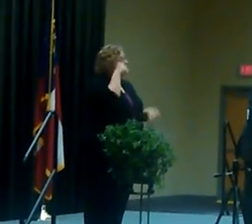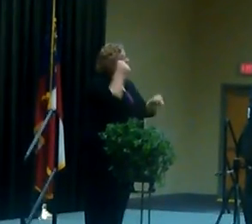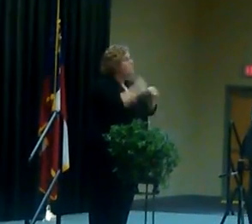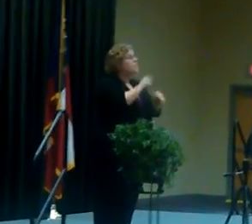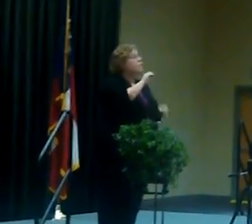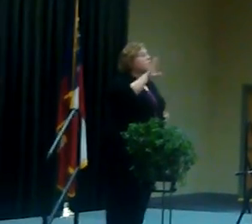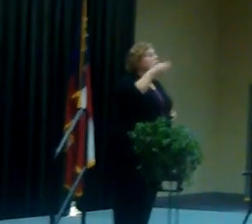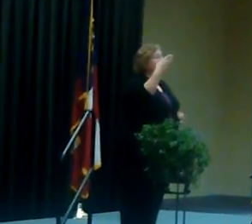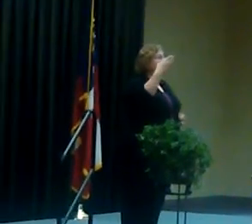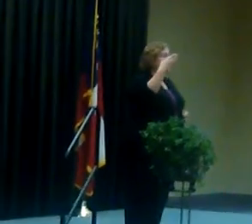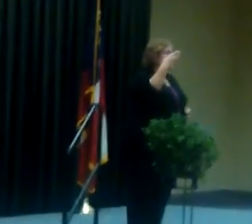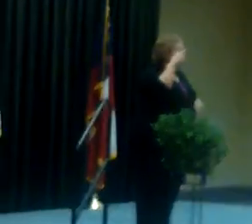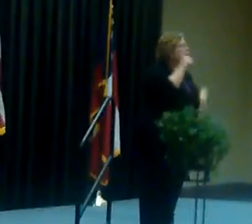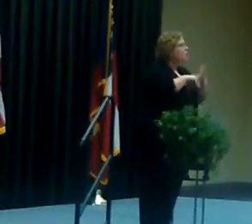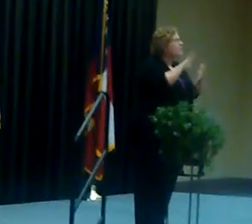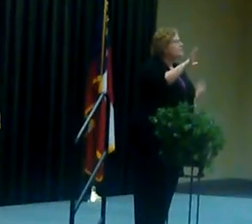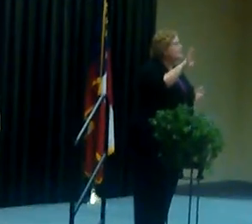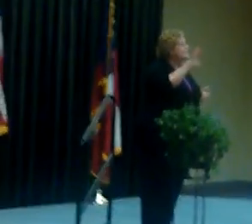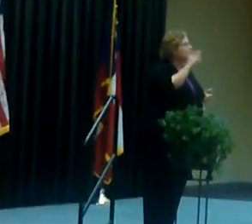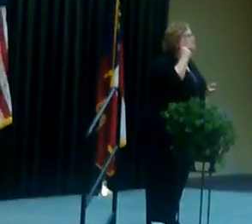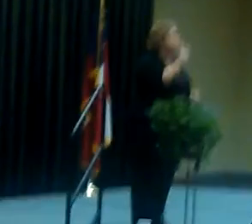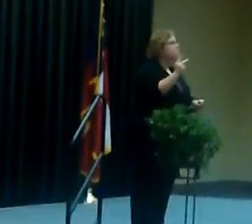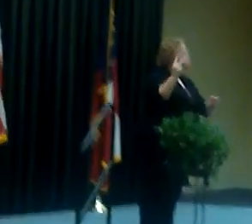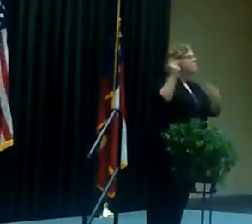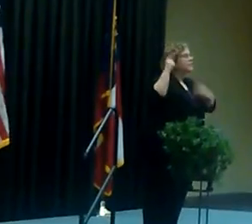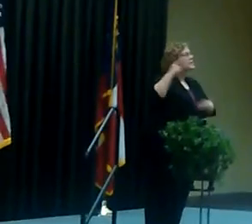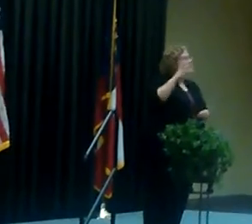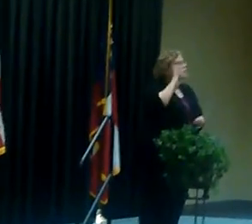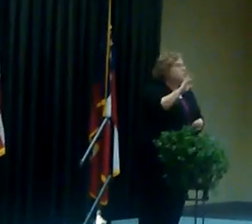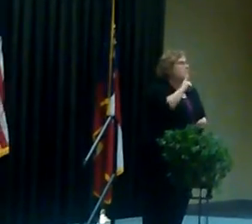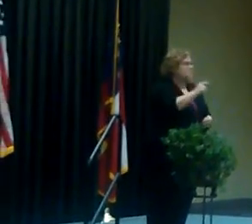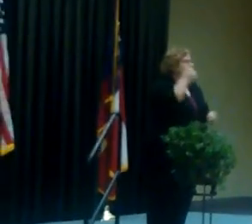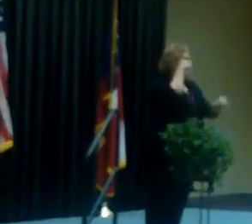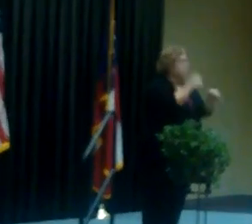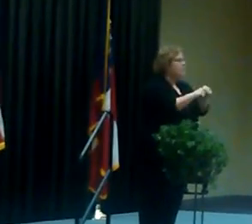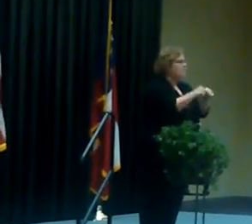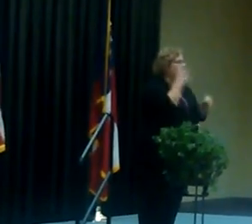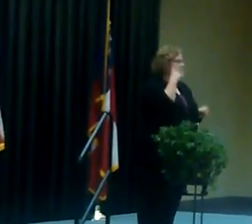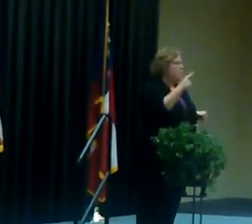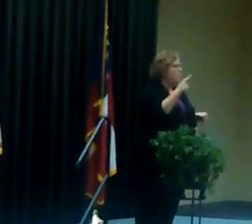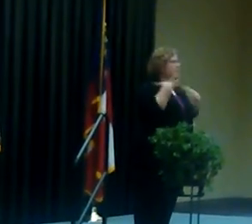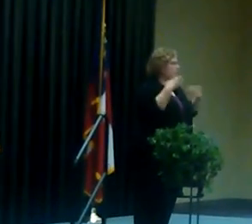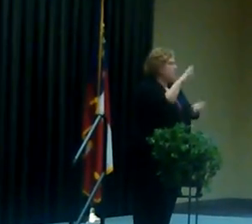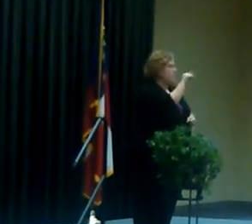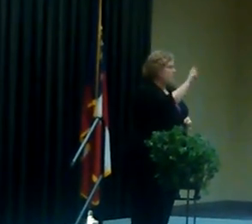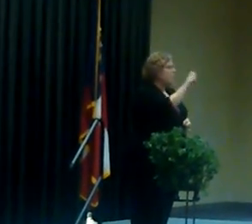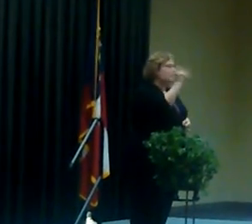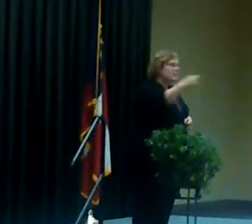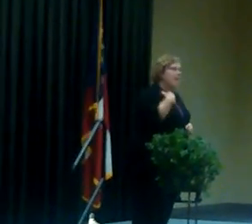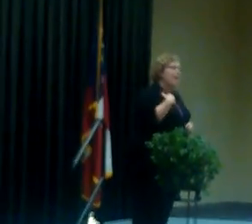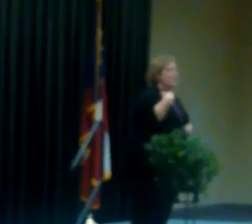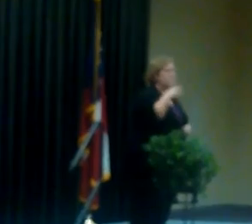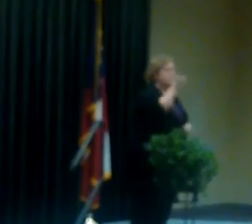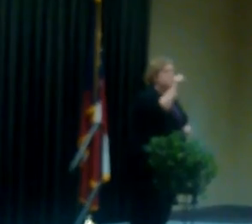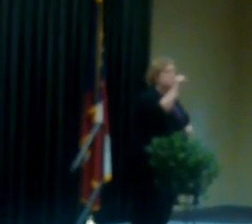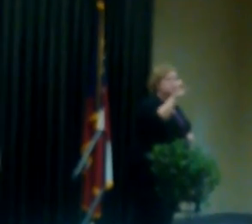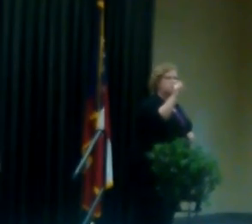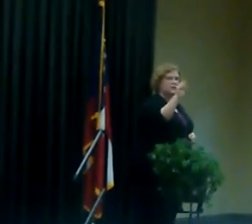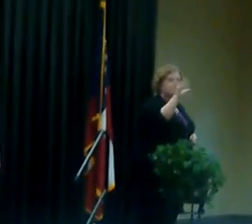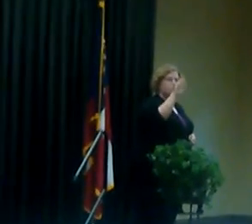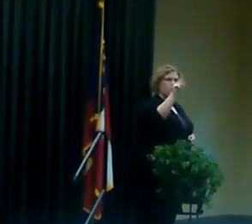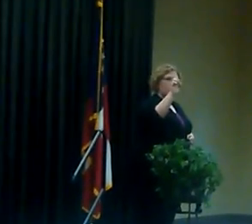when we remember his legacy, he's going to be remembered for health care. We're going to get Jason Carter elected so we can have the Affordable Care